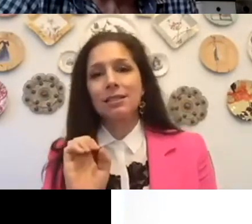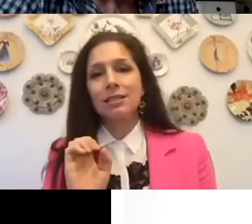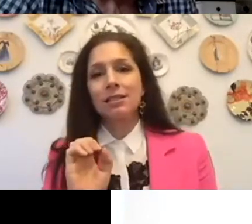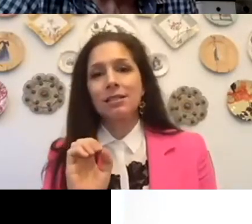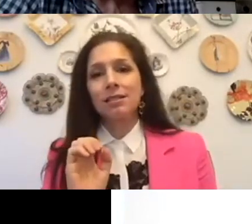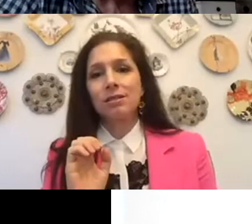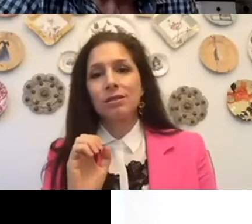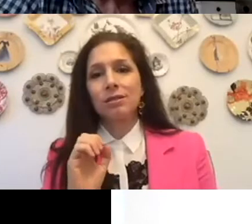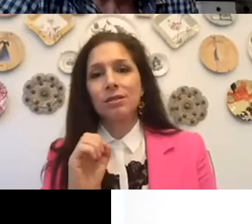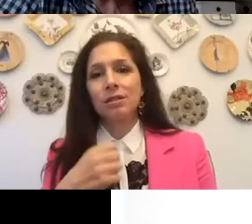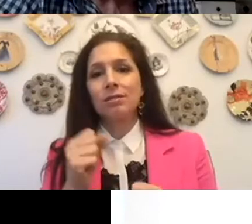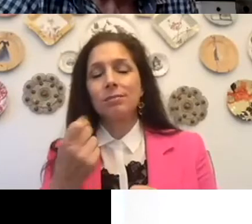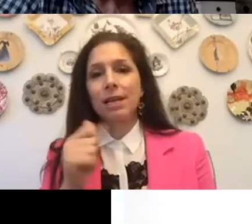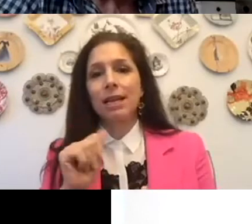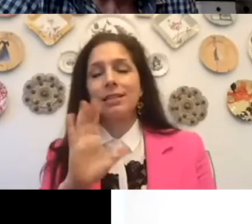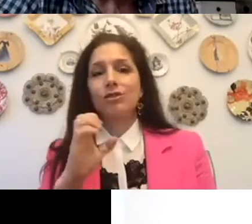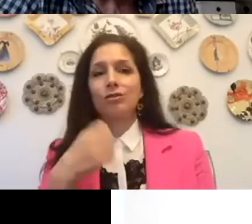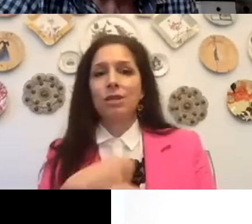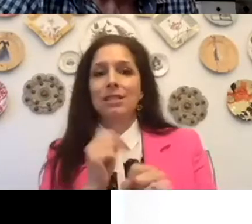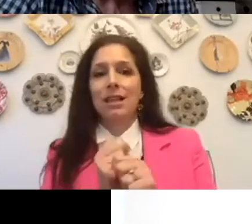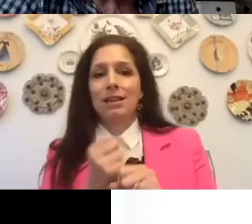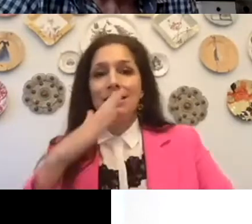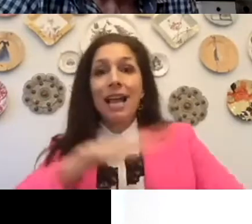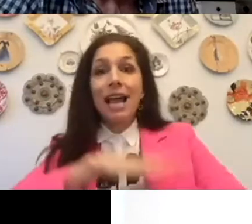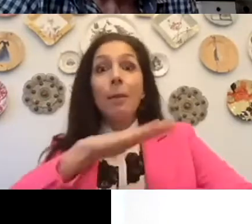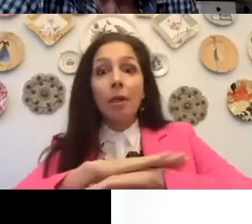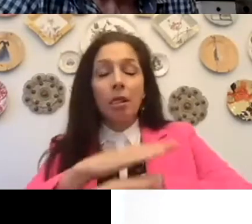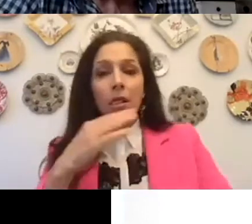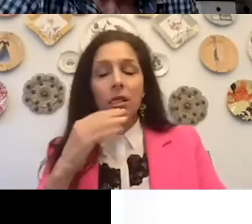I want to create a space at